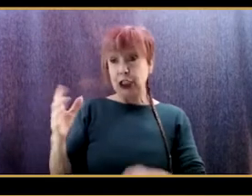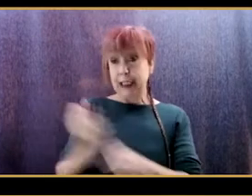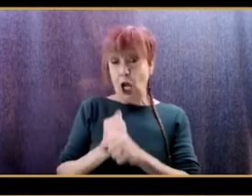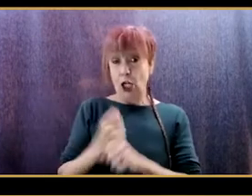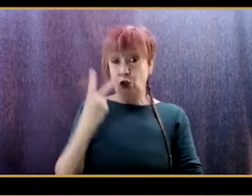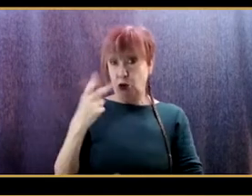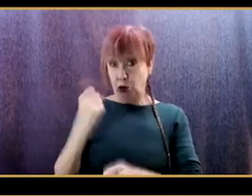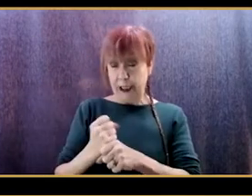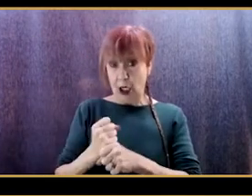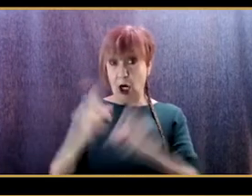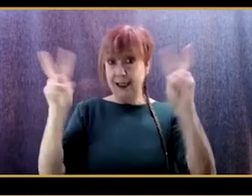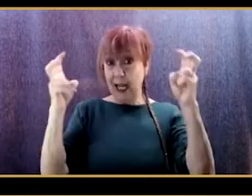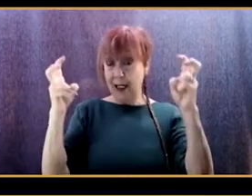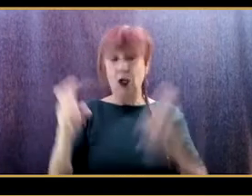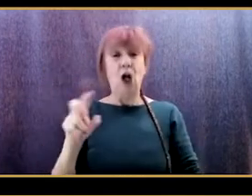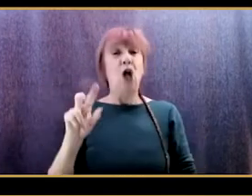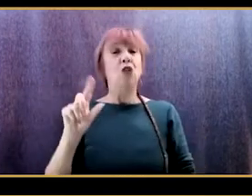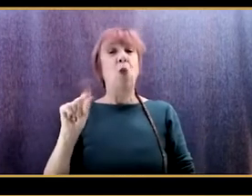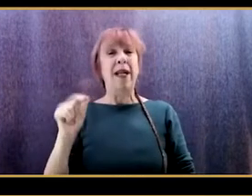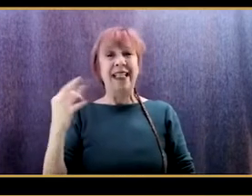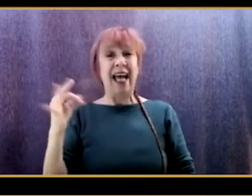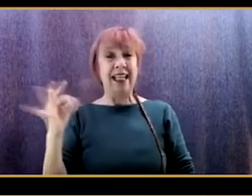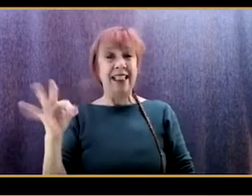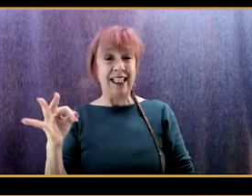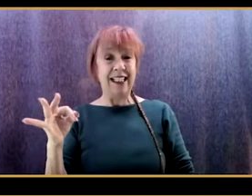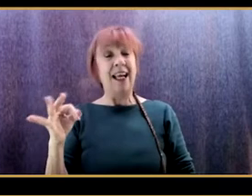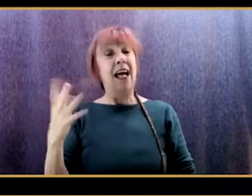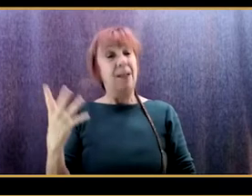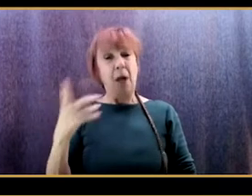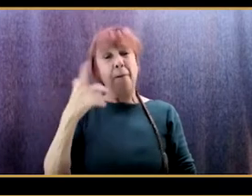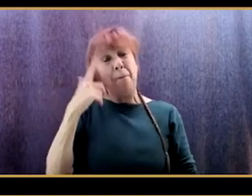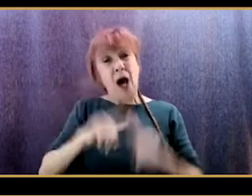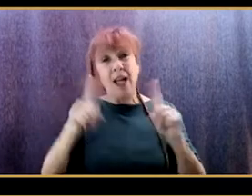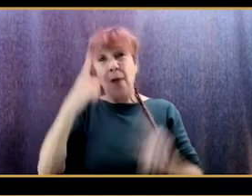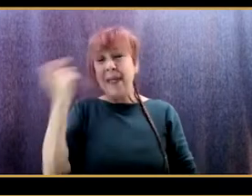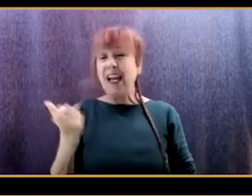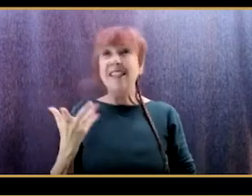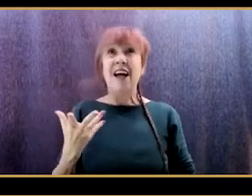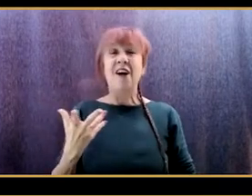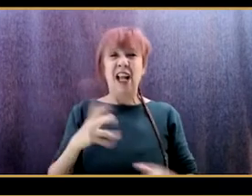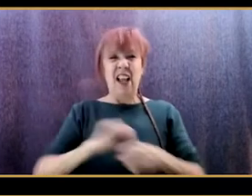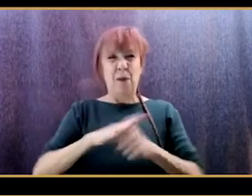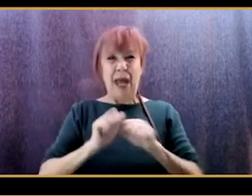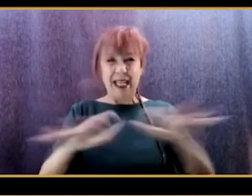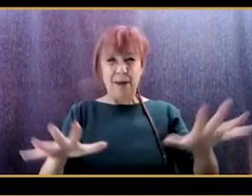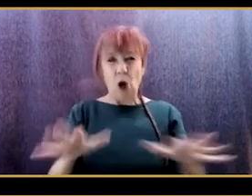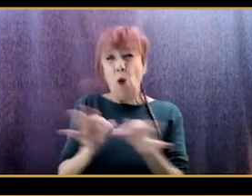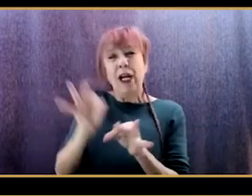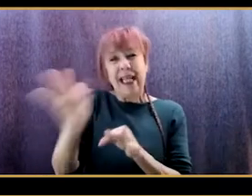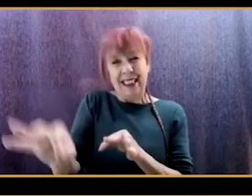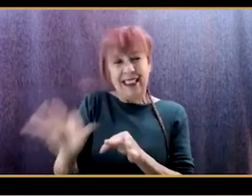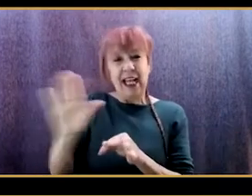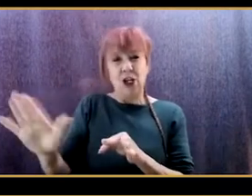Naomi received this two-year title in 2019. In light of the council readings, due to the pandemic, her tenure has been